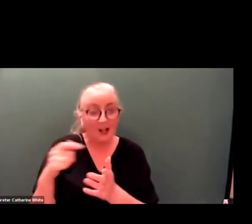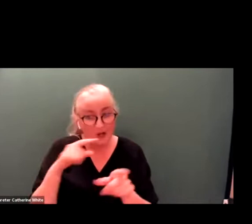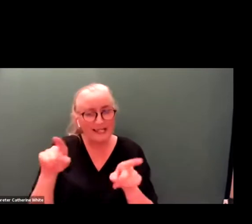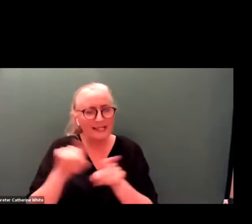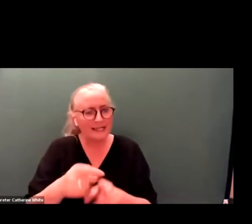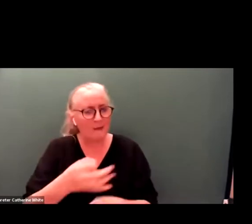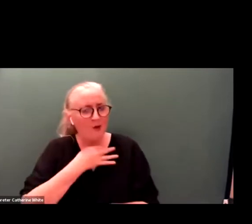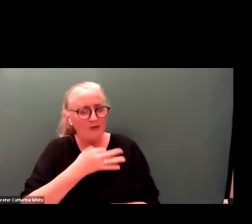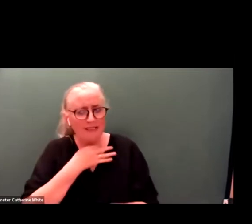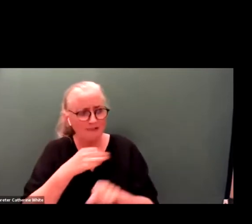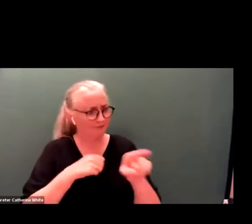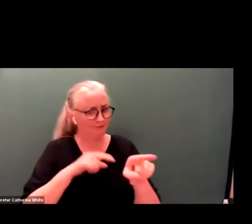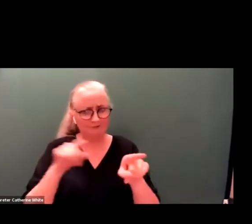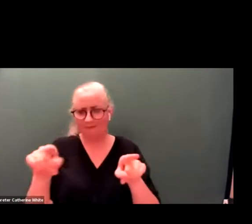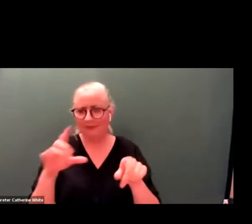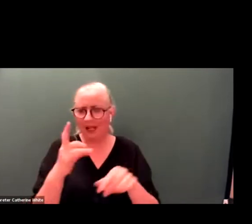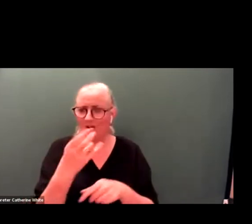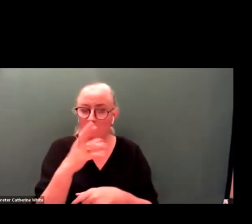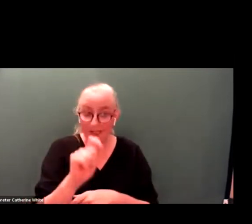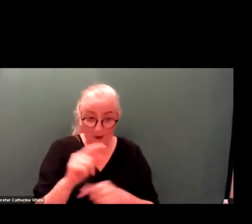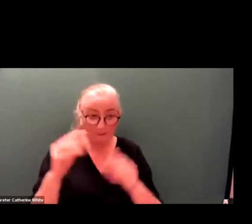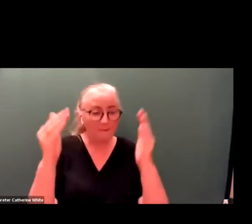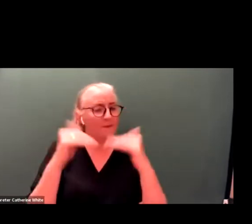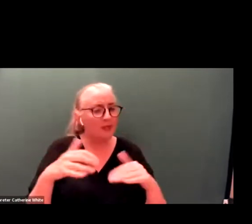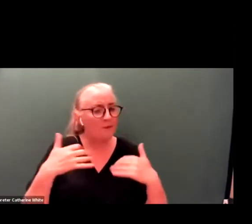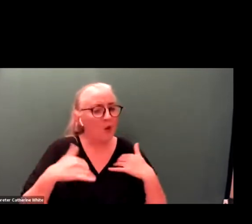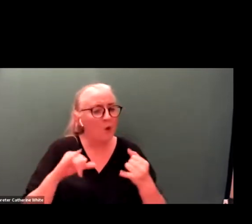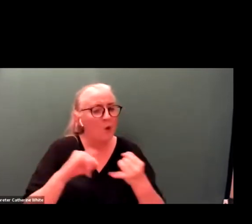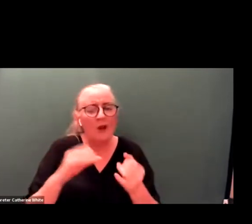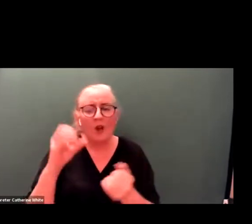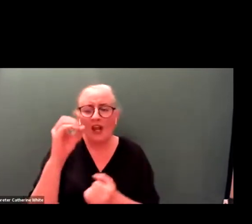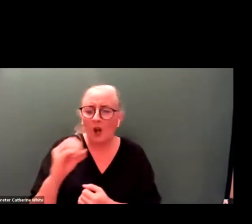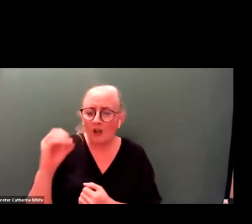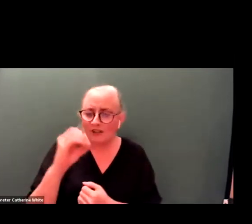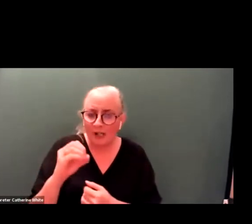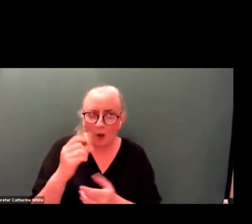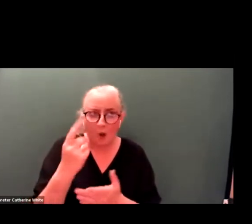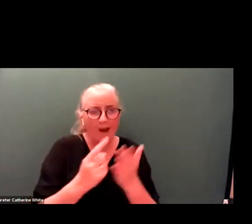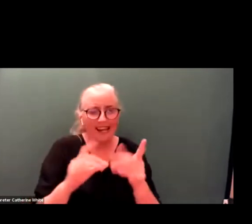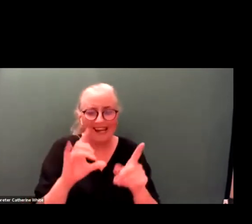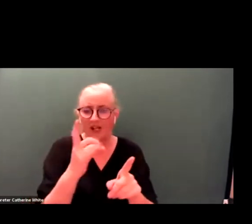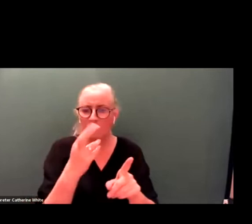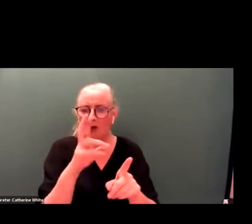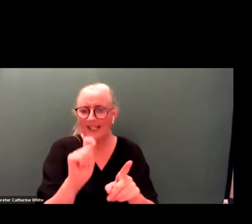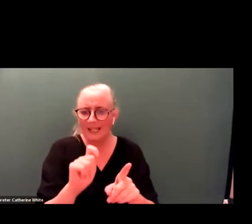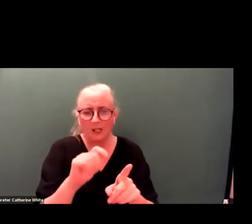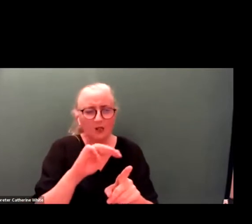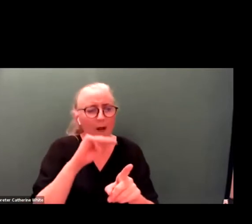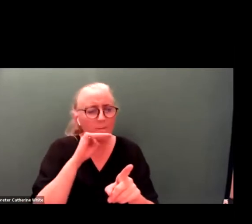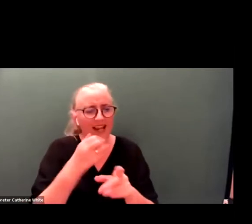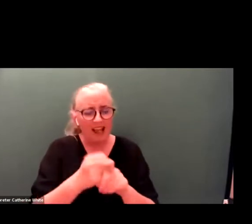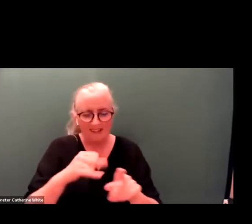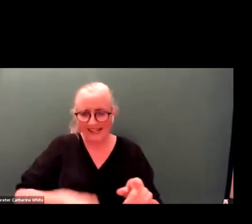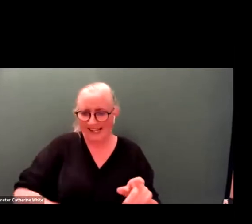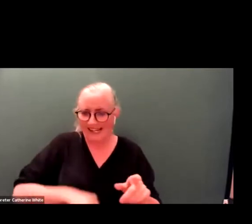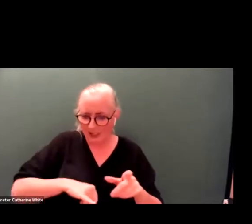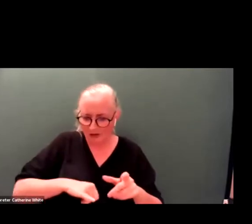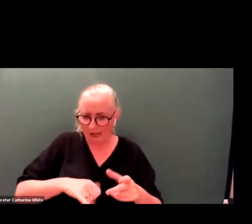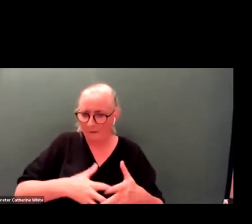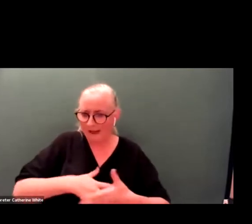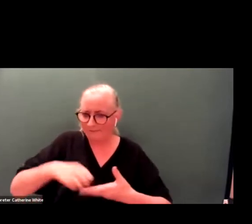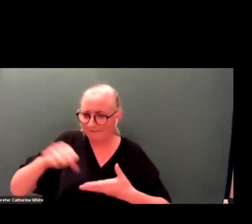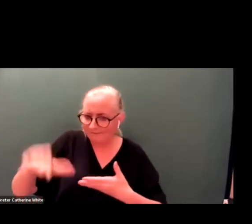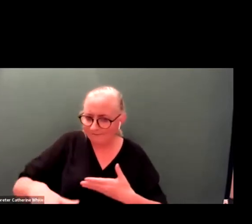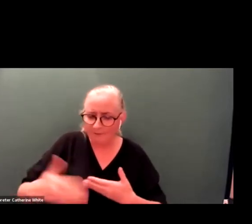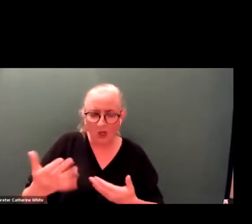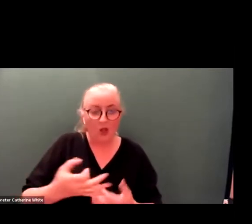taking HRT. And interestingly, for women taking estrogen-only HRT, so that's women who've had a hysterectomy, the risk of